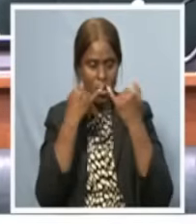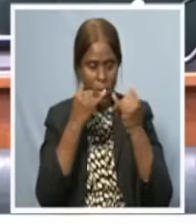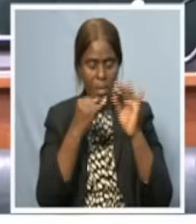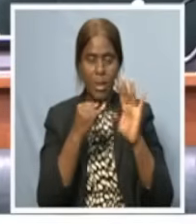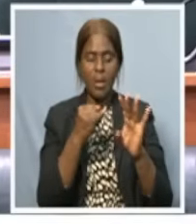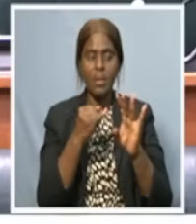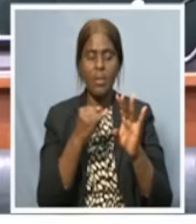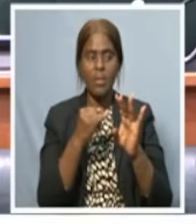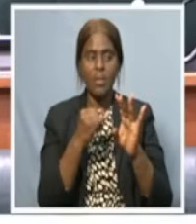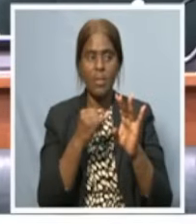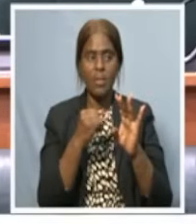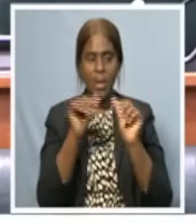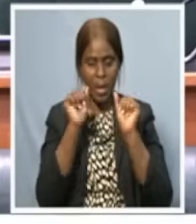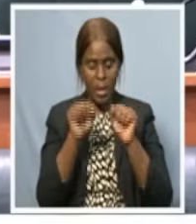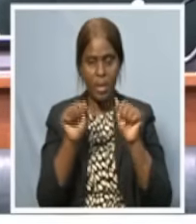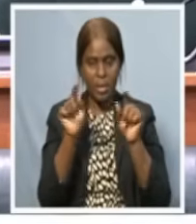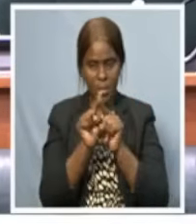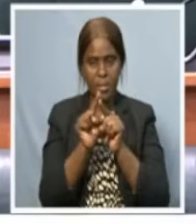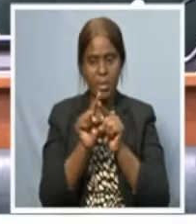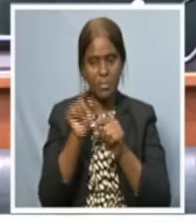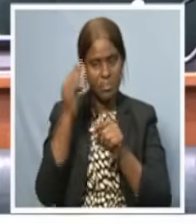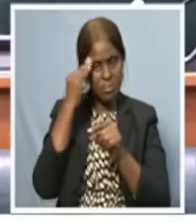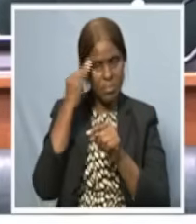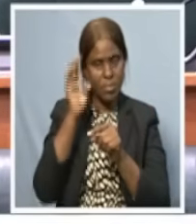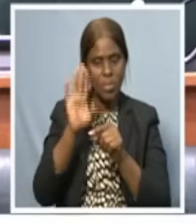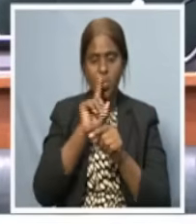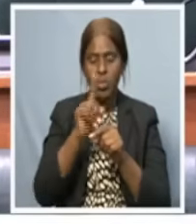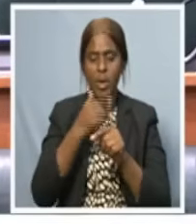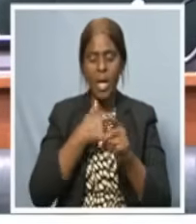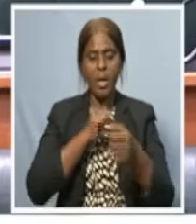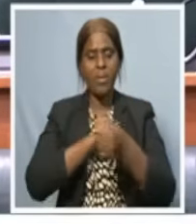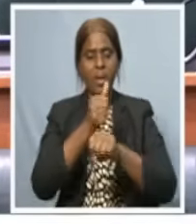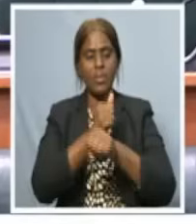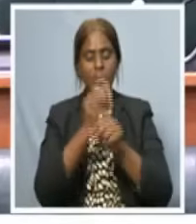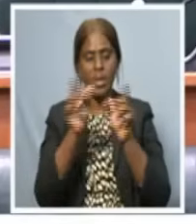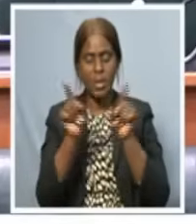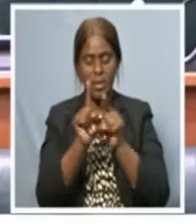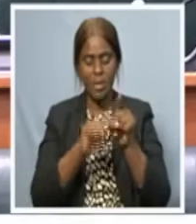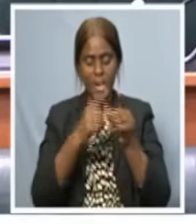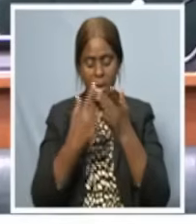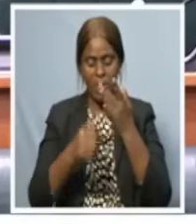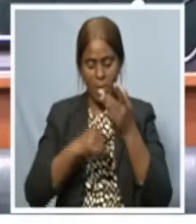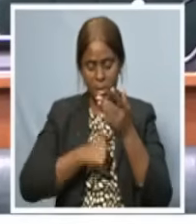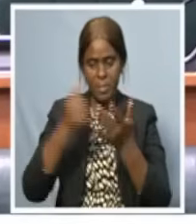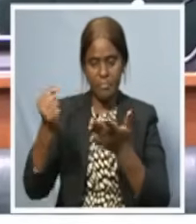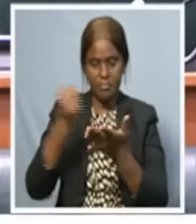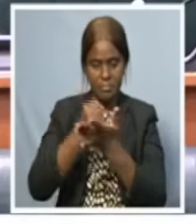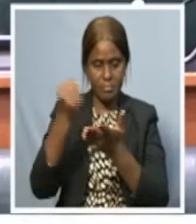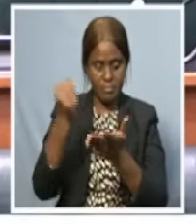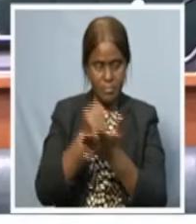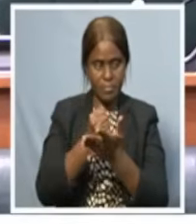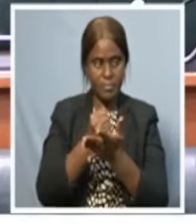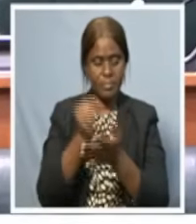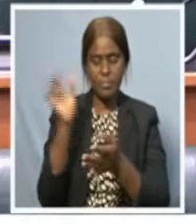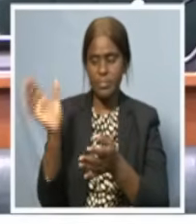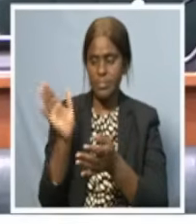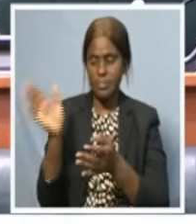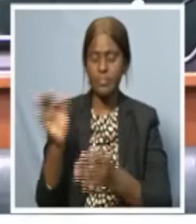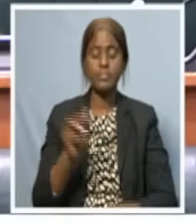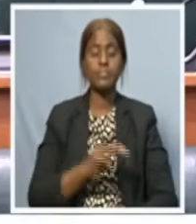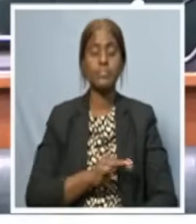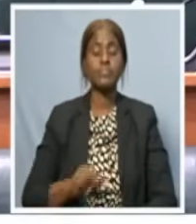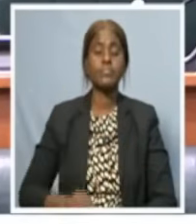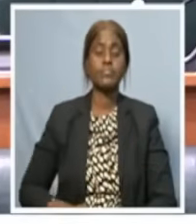database, taking into account that you have accused us, that we are recruiting UPND